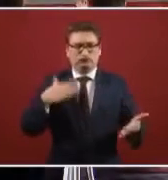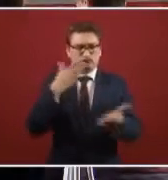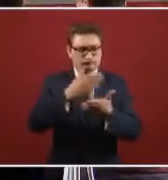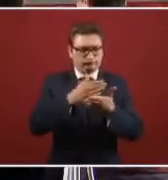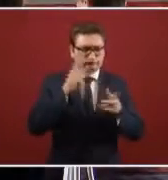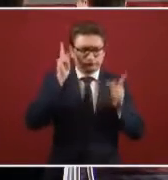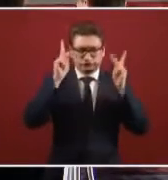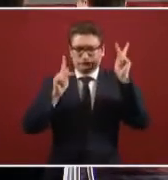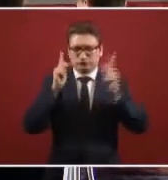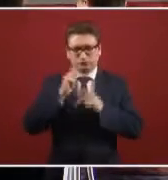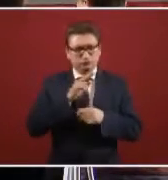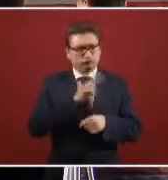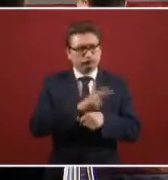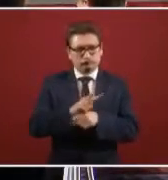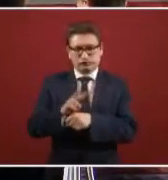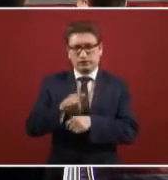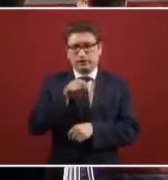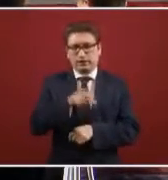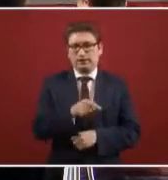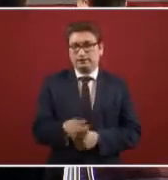sold.